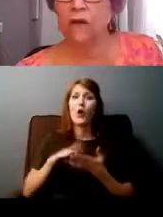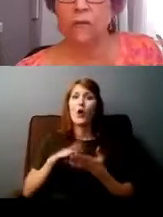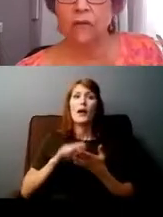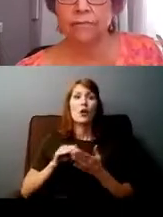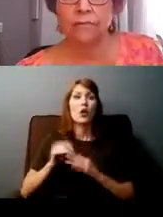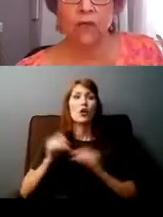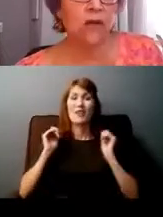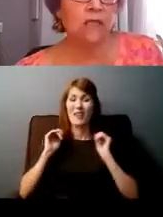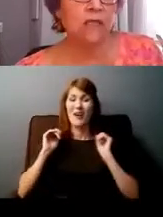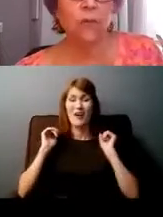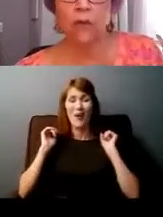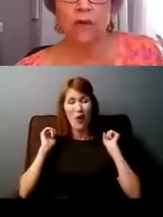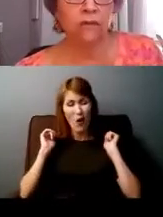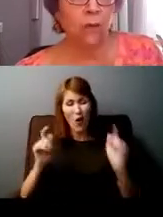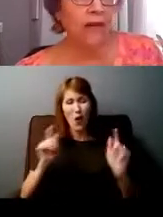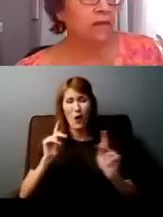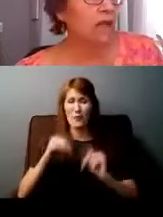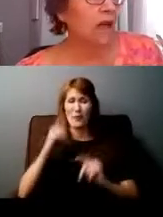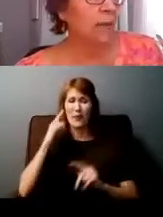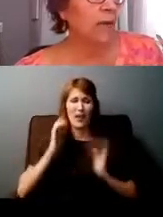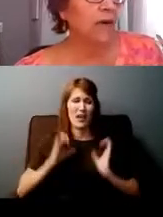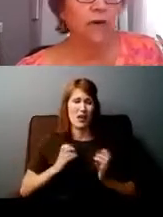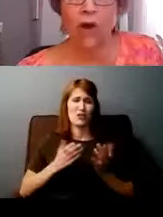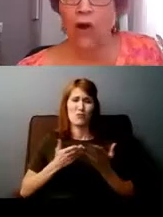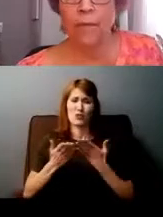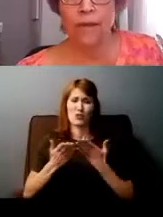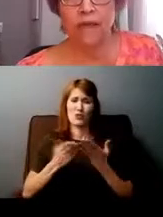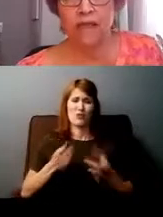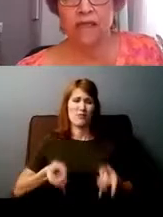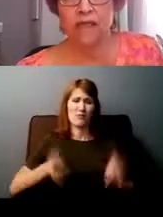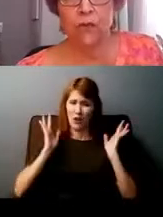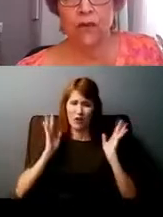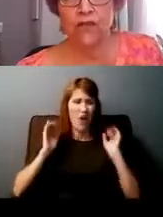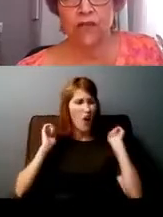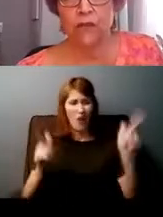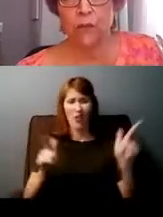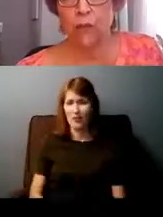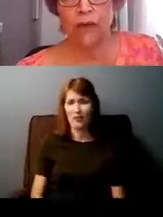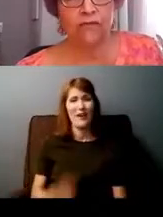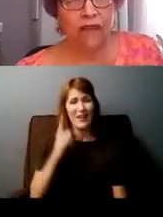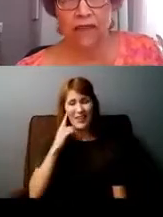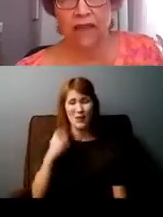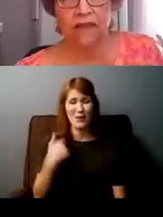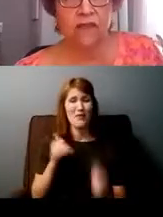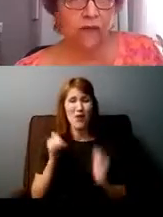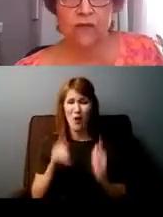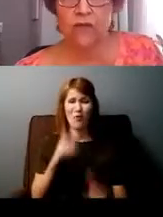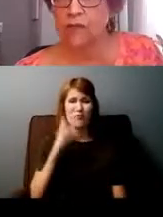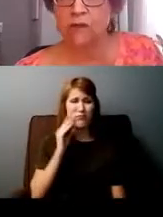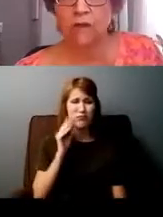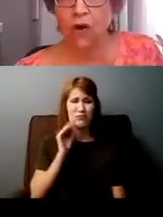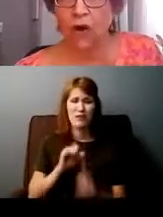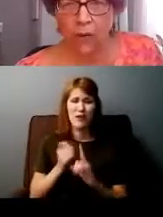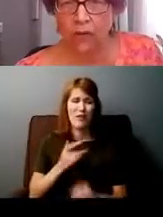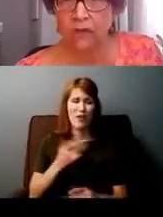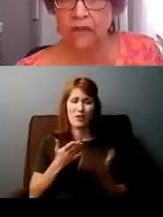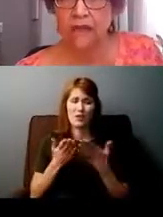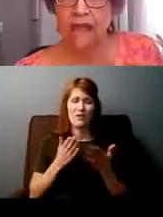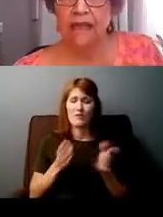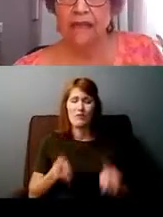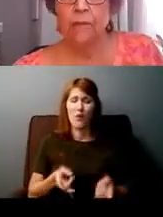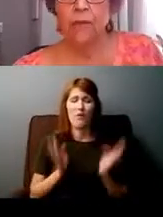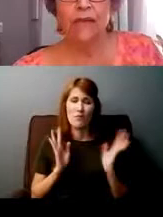is terrible across the board, right? I mean, we've all been in situations where we felt like the service was